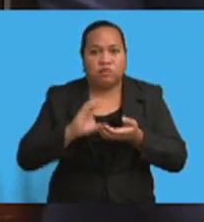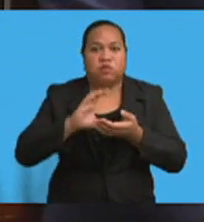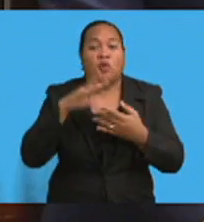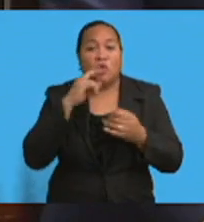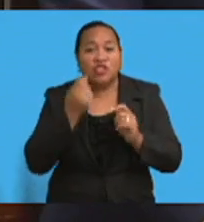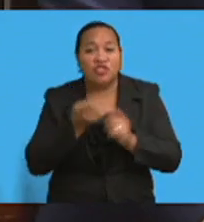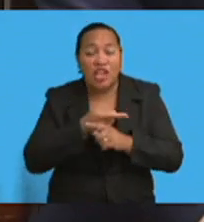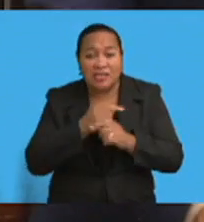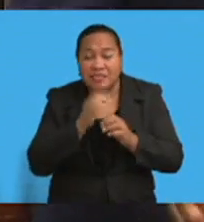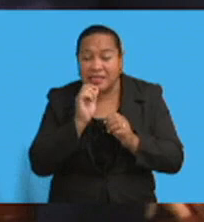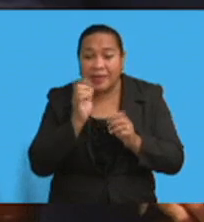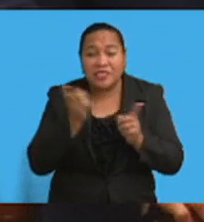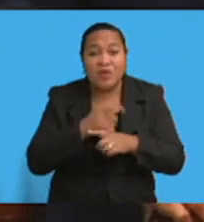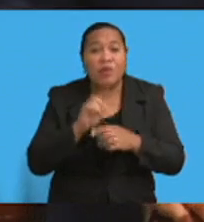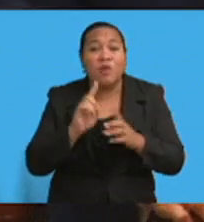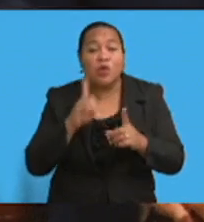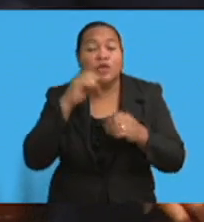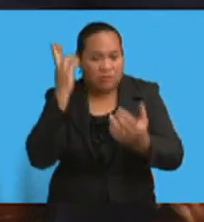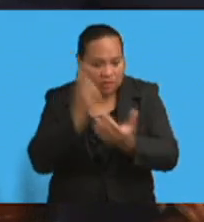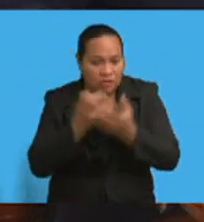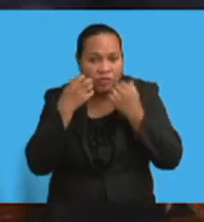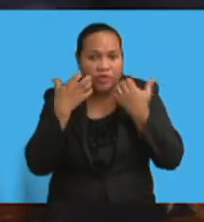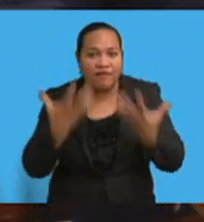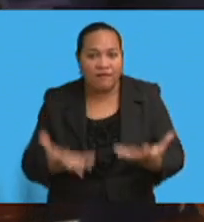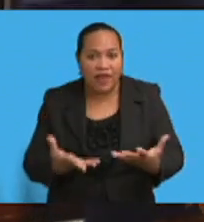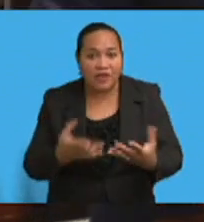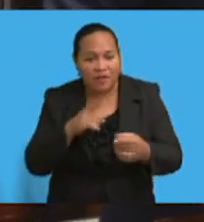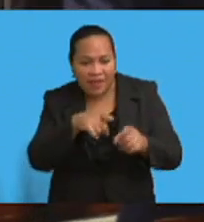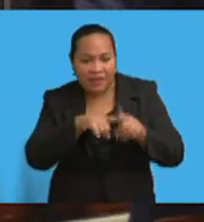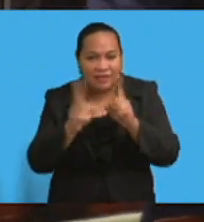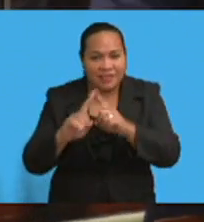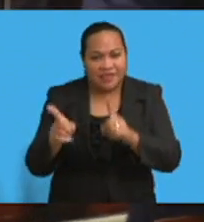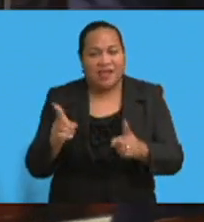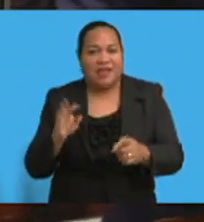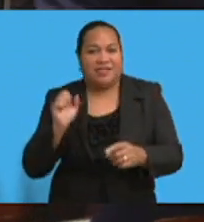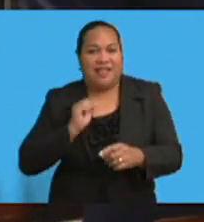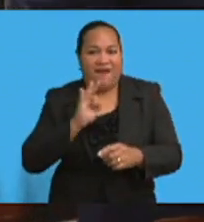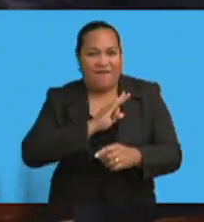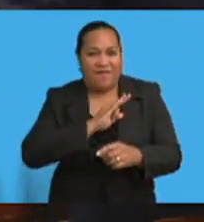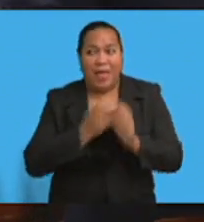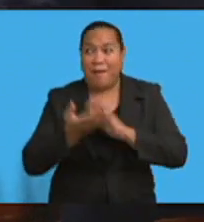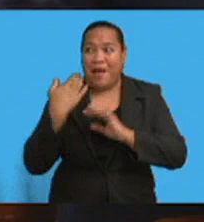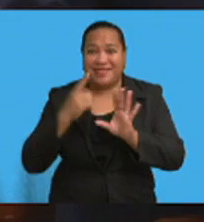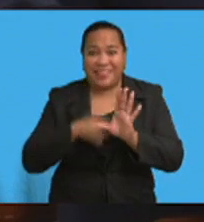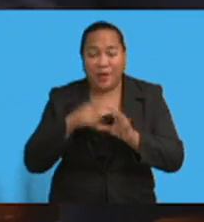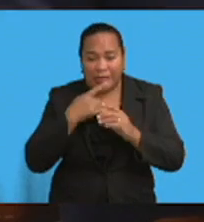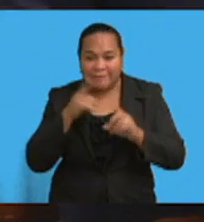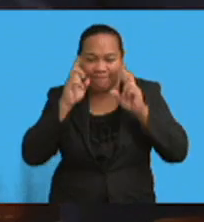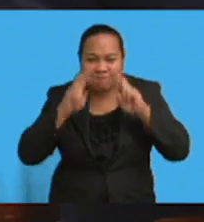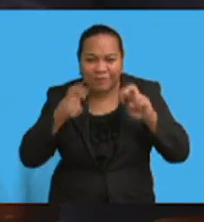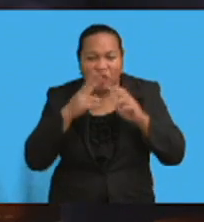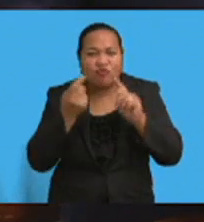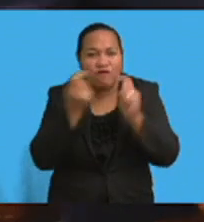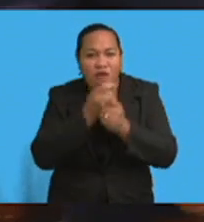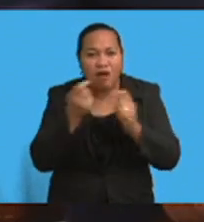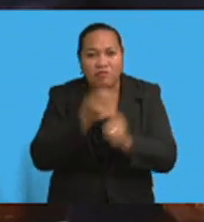that Ministries' budgets will now truly reflect the salaries of their respective staff. Over the past year, we've continued a critical program of reform